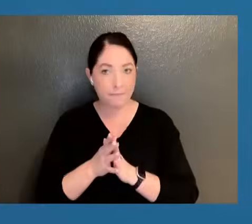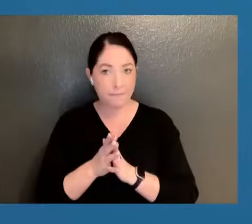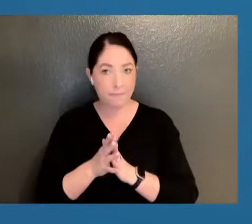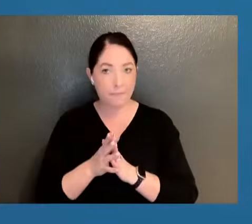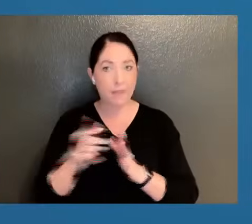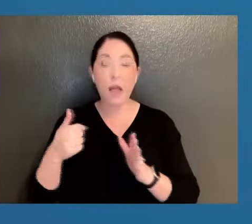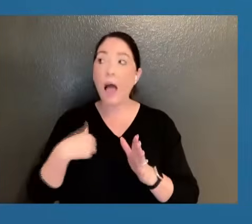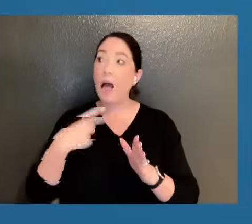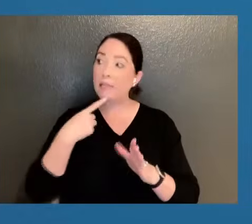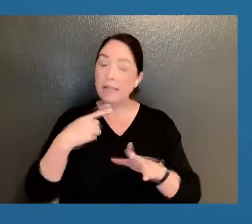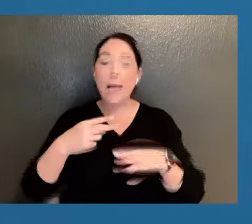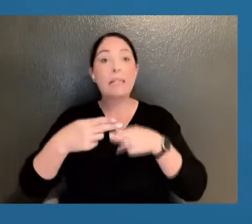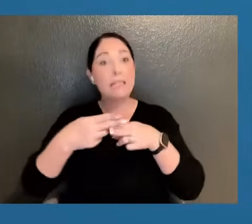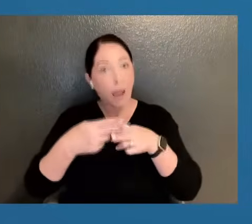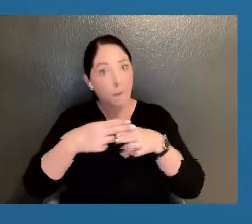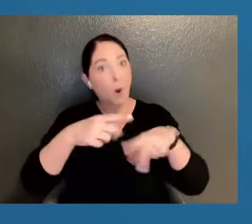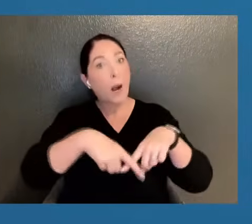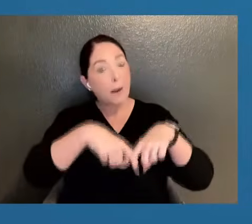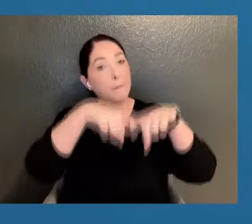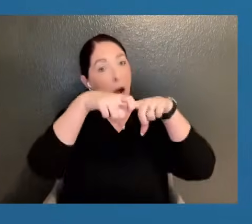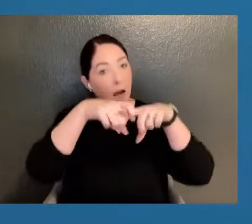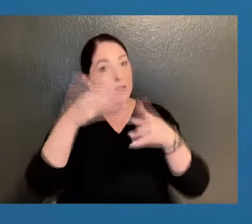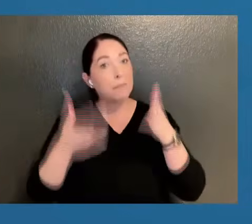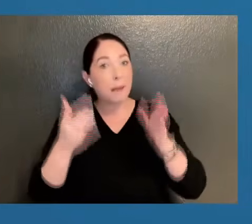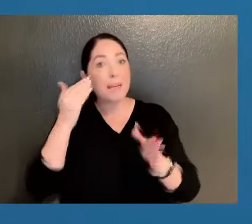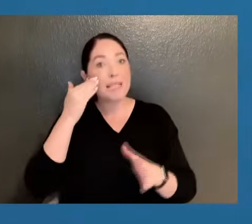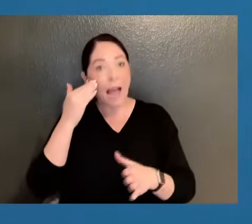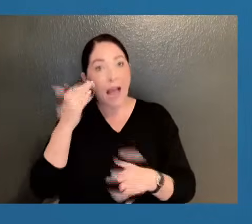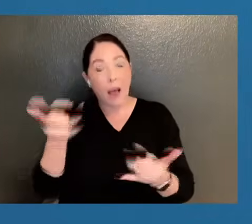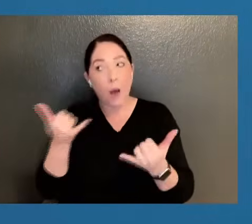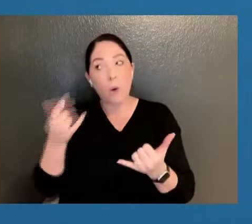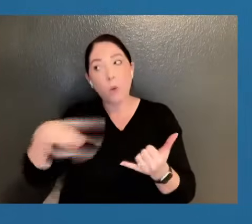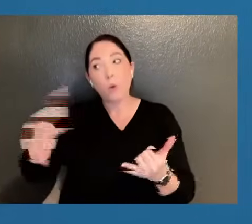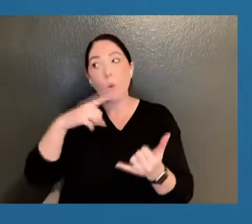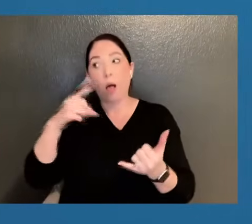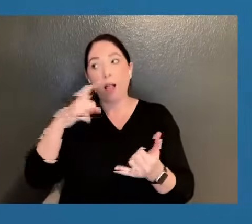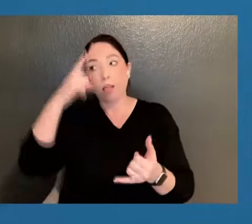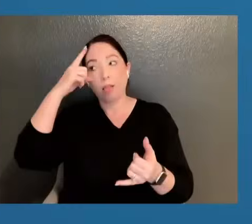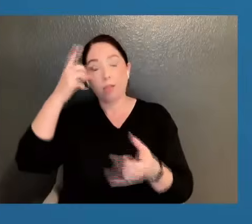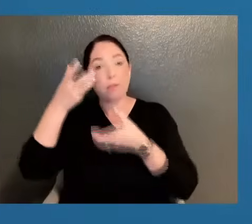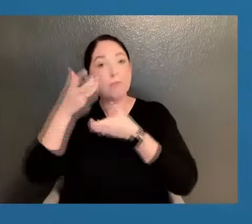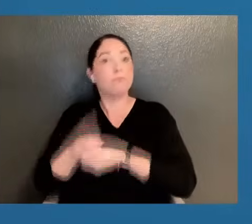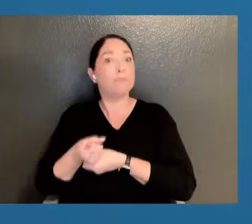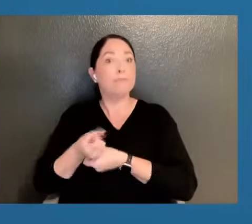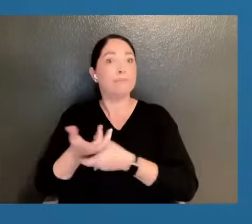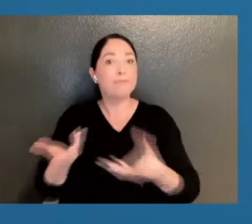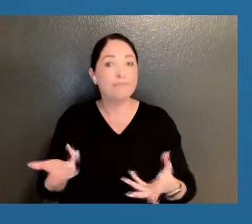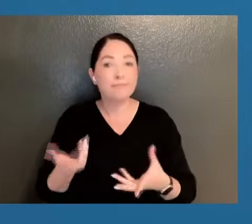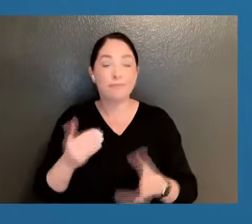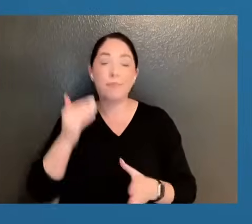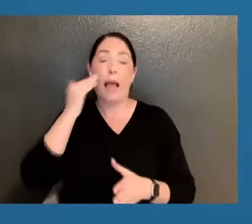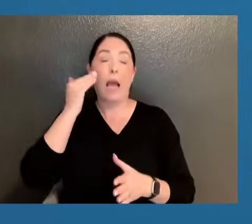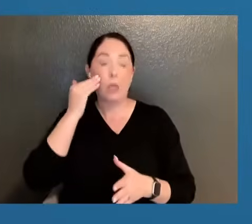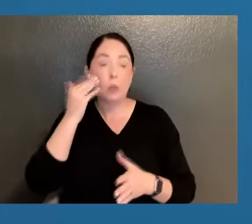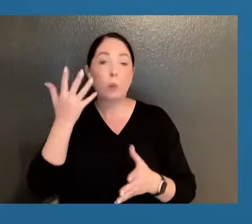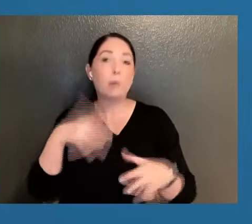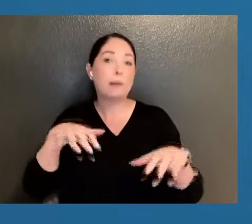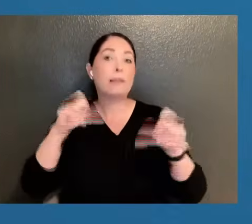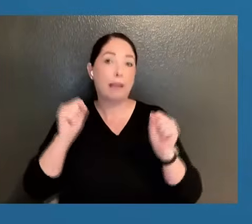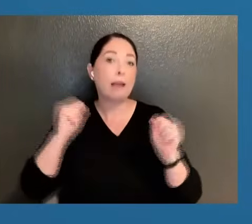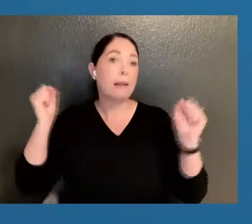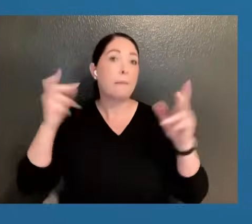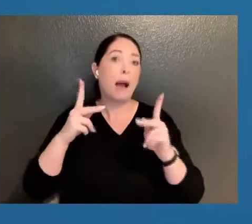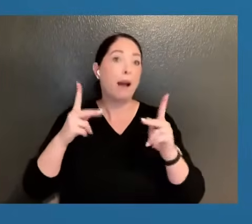temporary, I meant temporary. But maybe now you have a little more faith in me. I knew I'd get it back on. We did at a lower price point, and that's what I'm proud